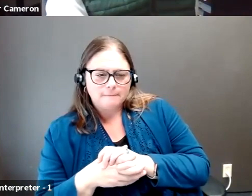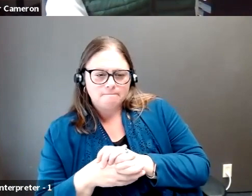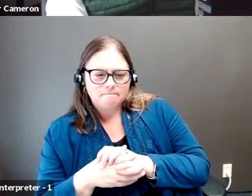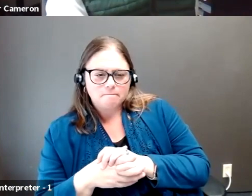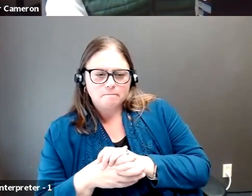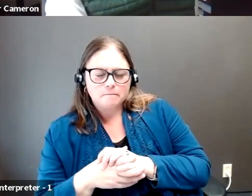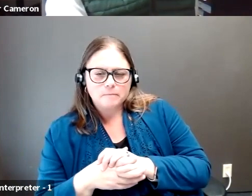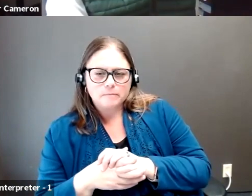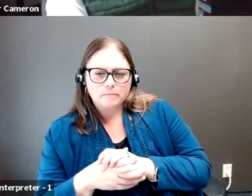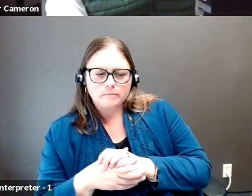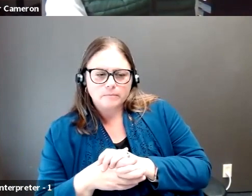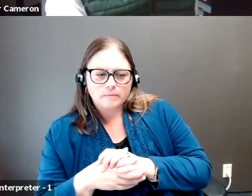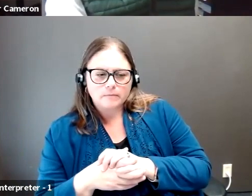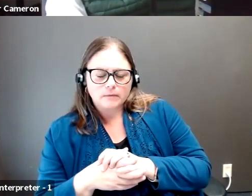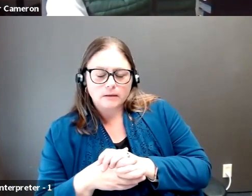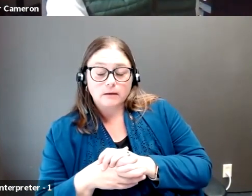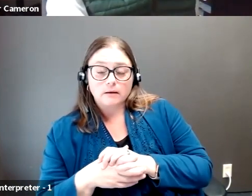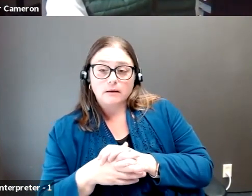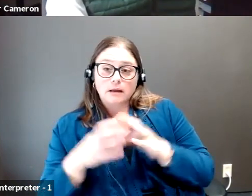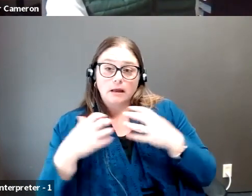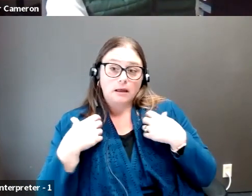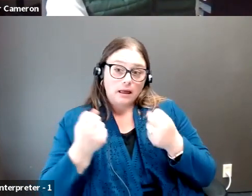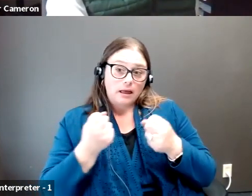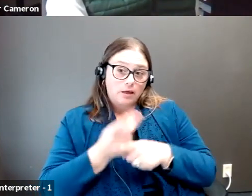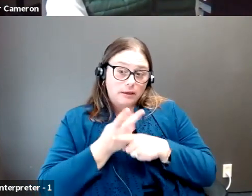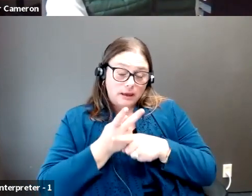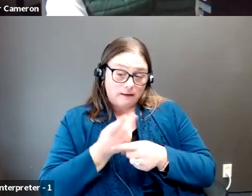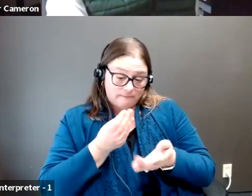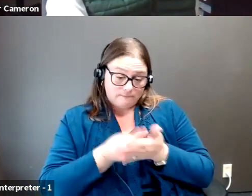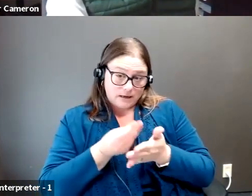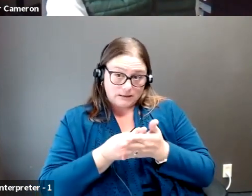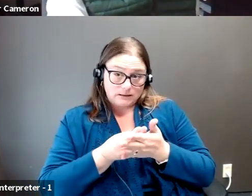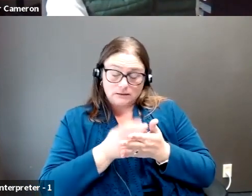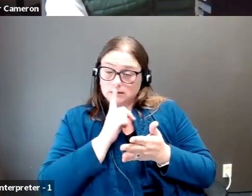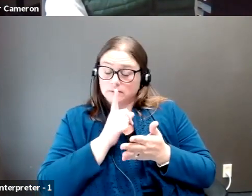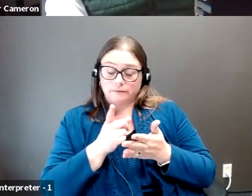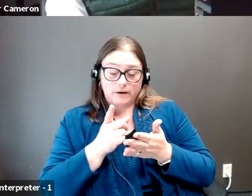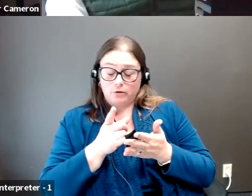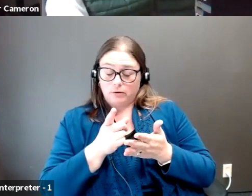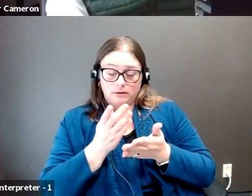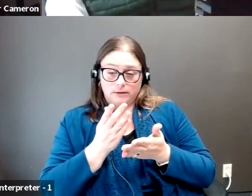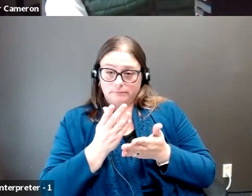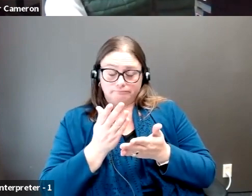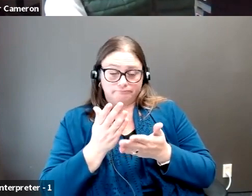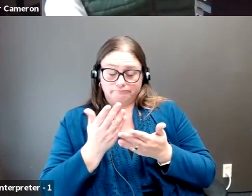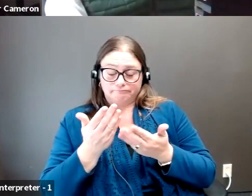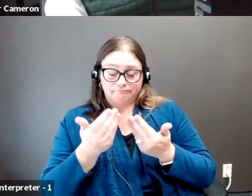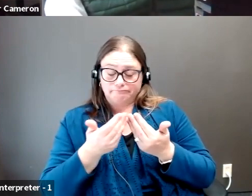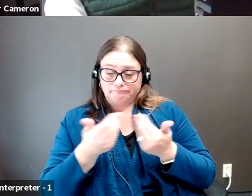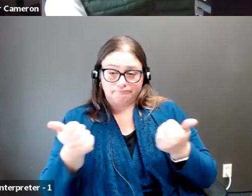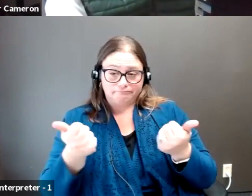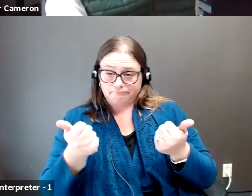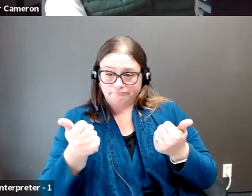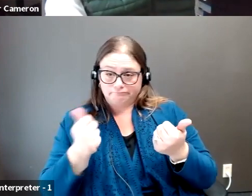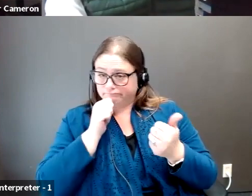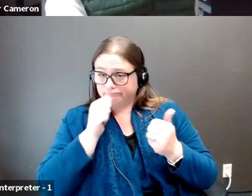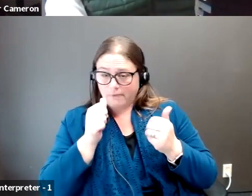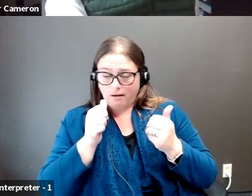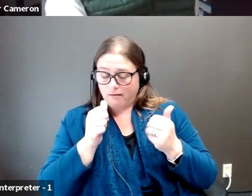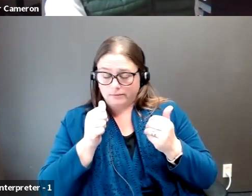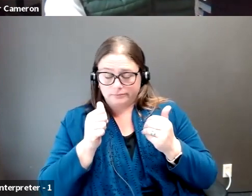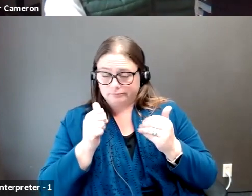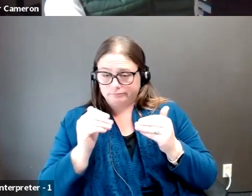funding of services for healthcare is very fragmented in Canada and Ontario, I think, and that's